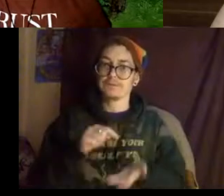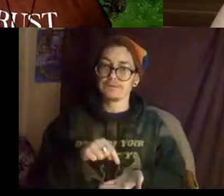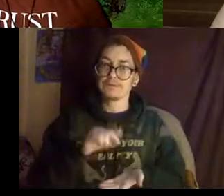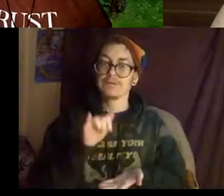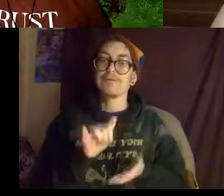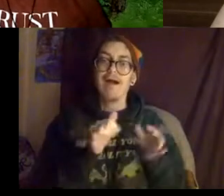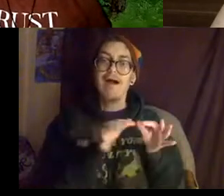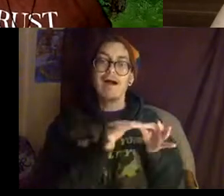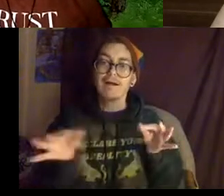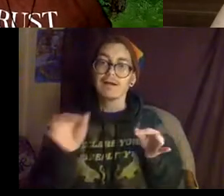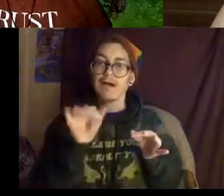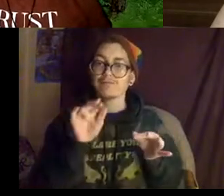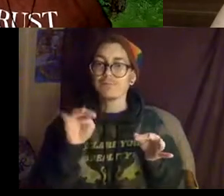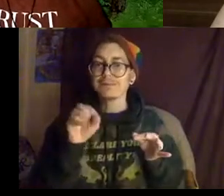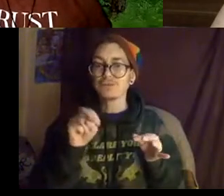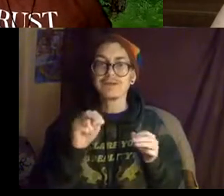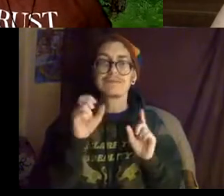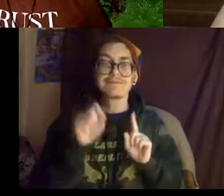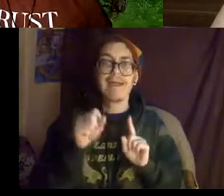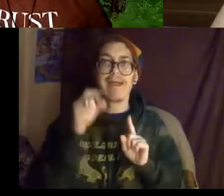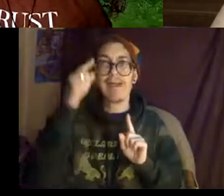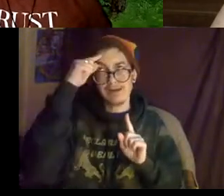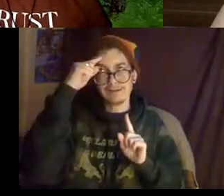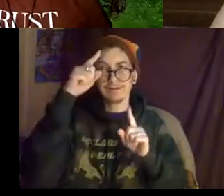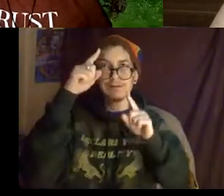in the world in this moment.